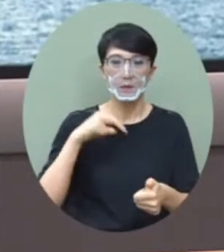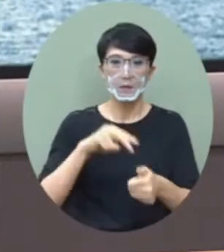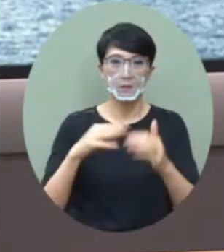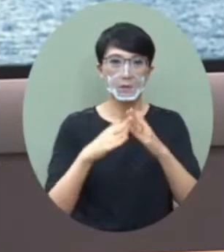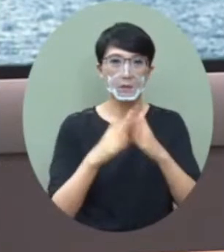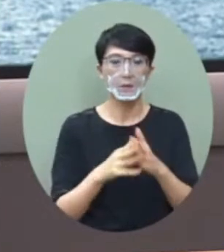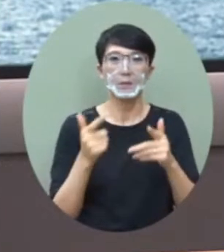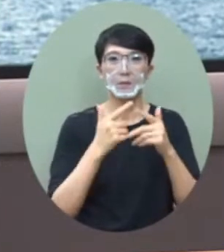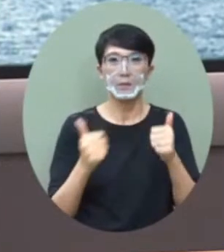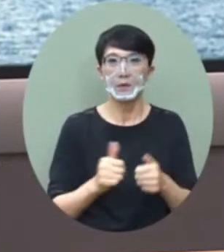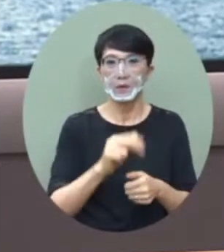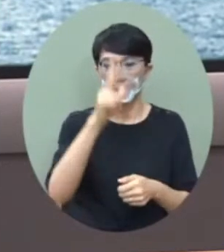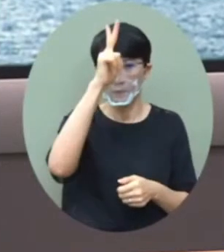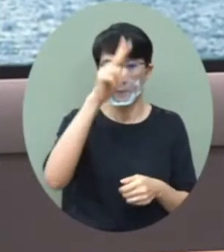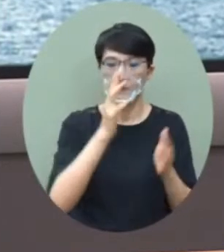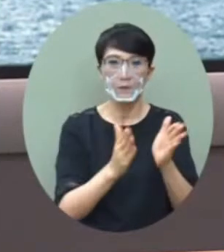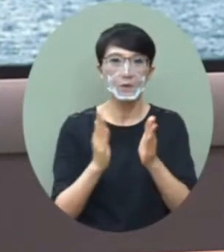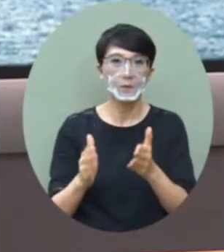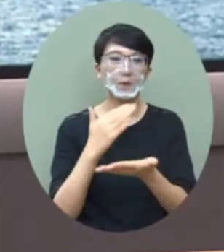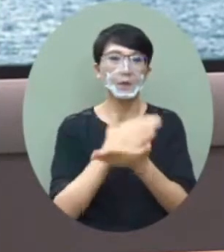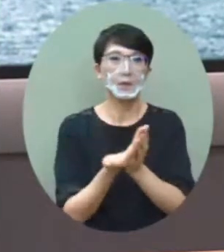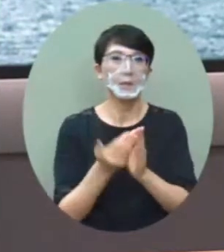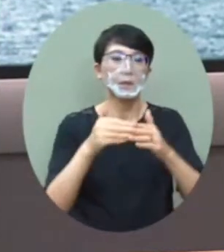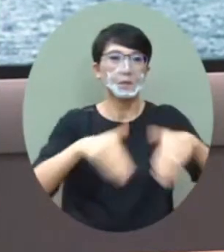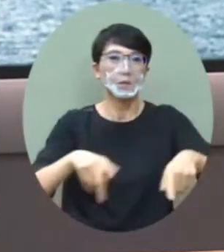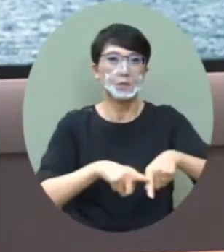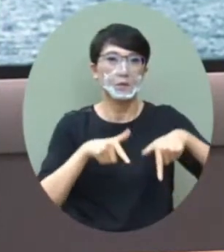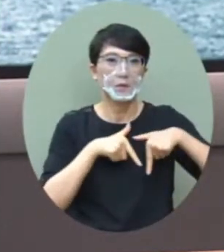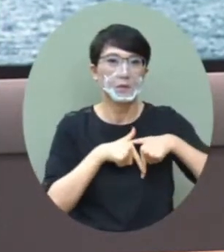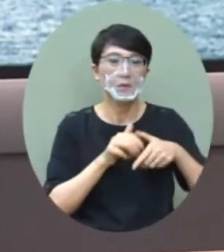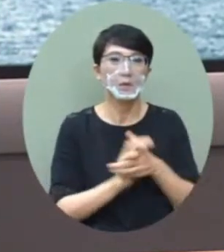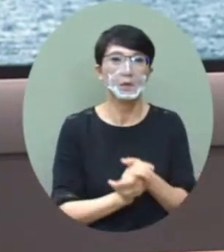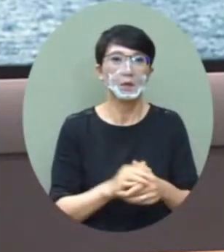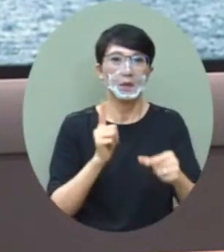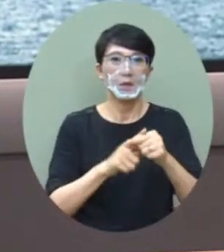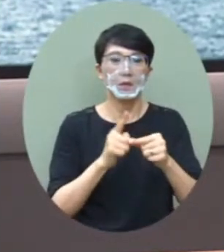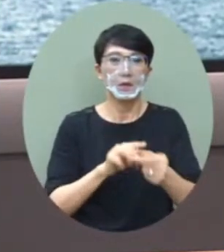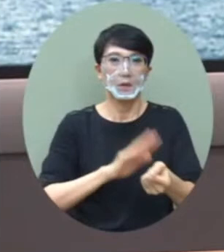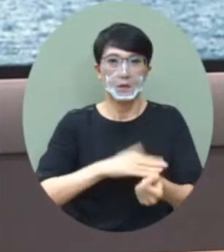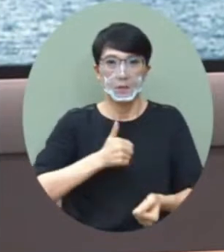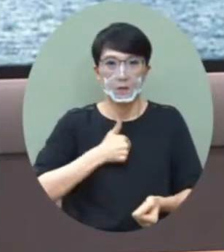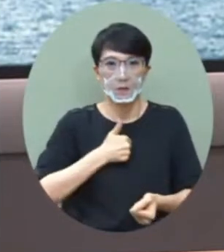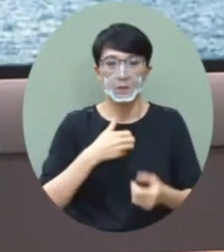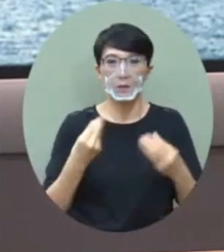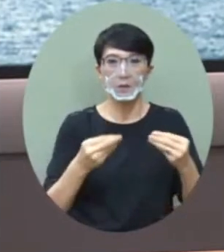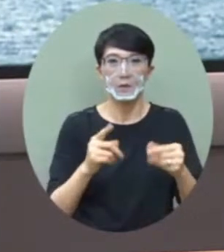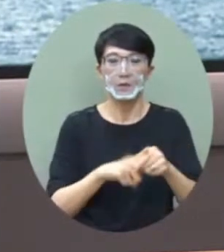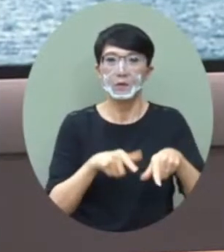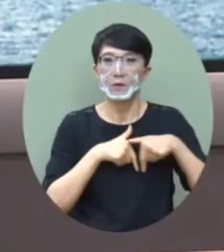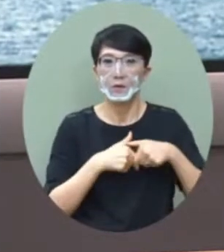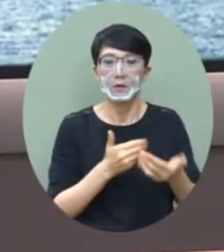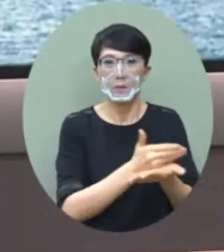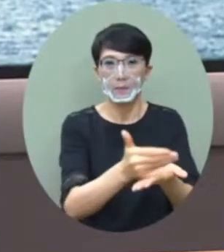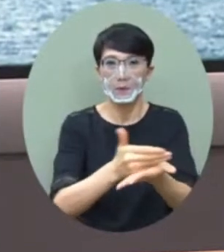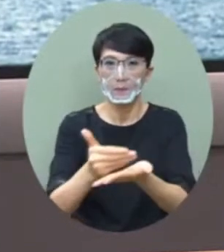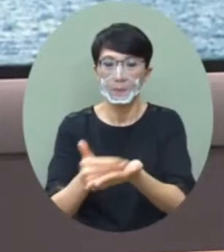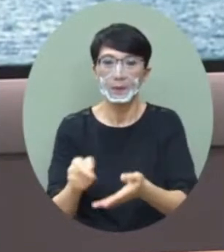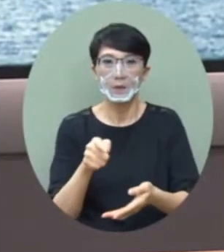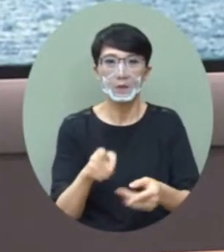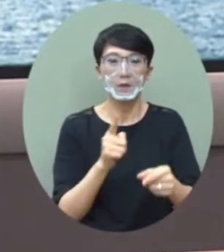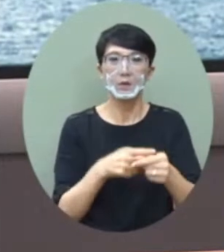distributed. The HA will continue to support the government's arrangements at different isolation facilities